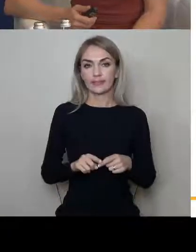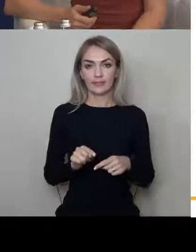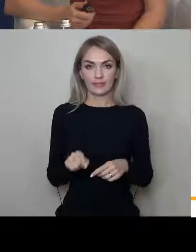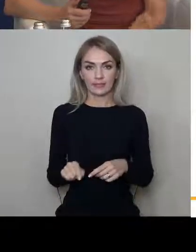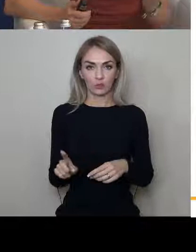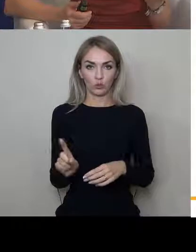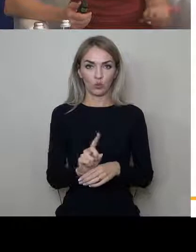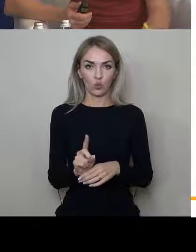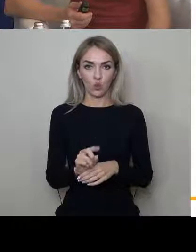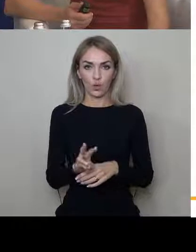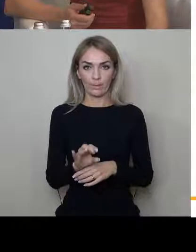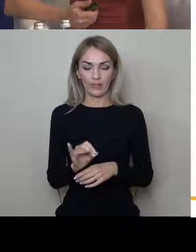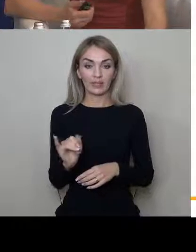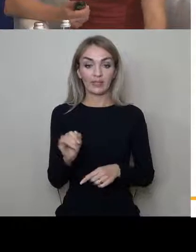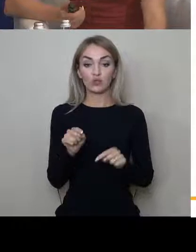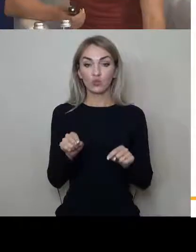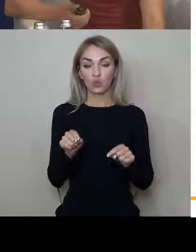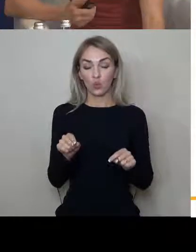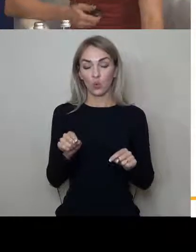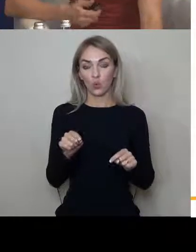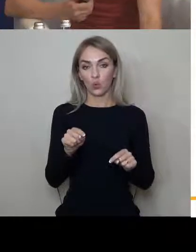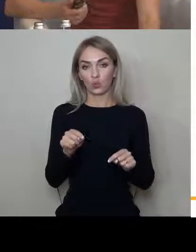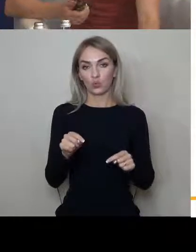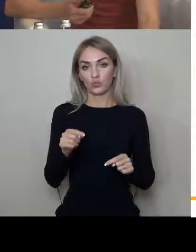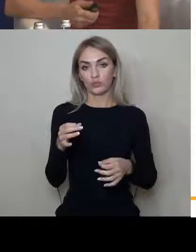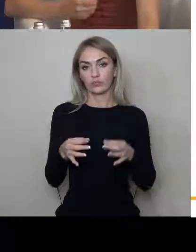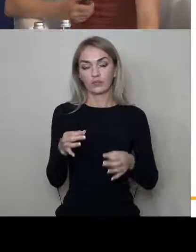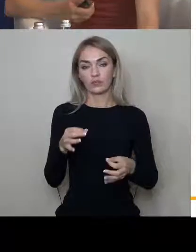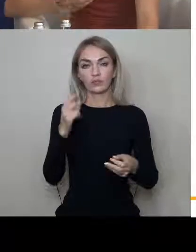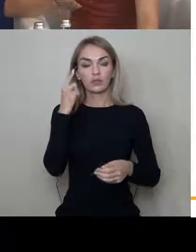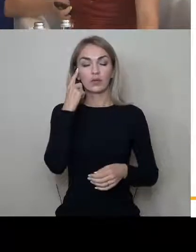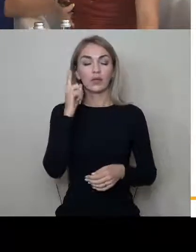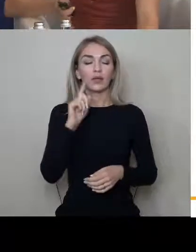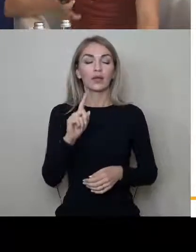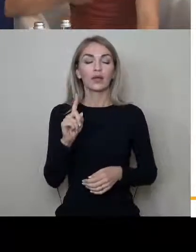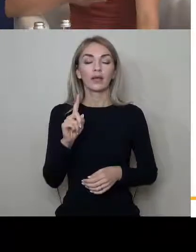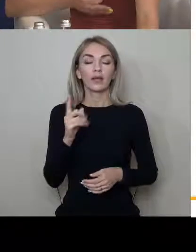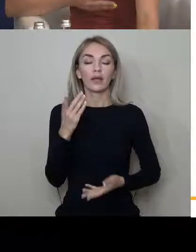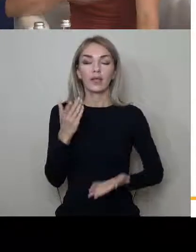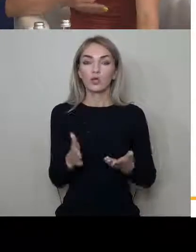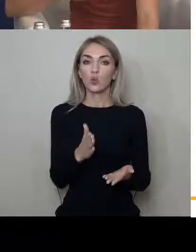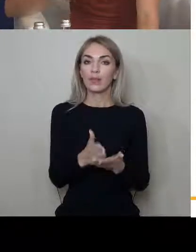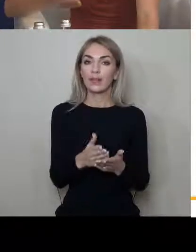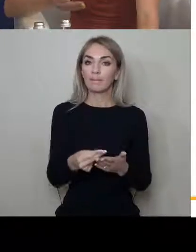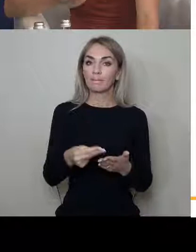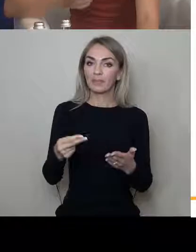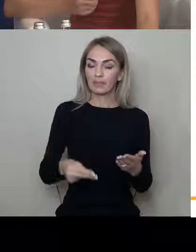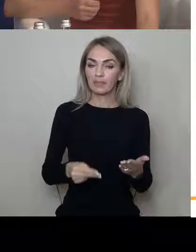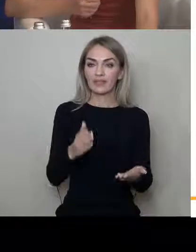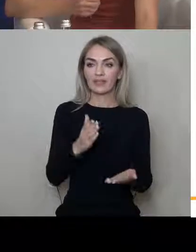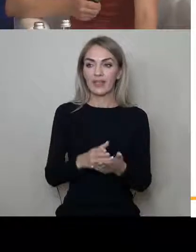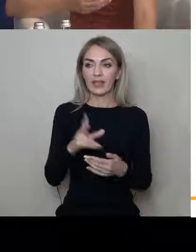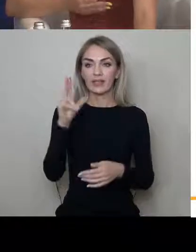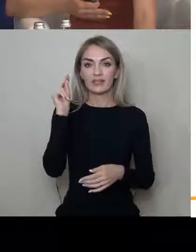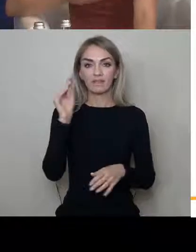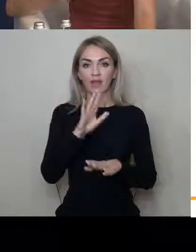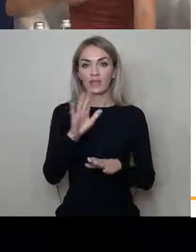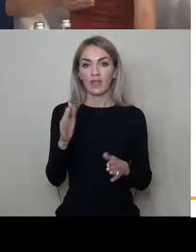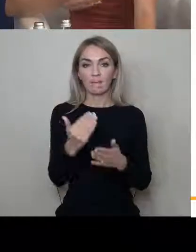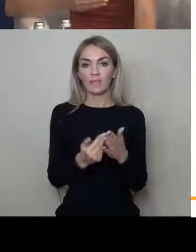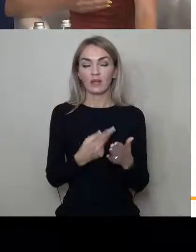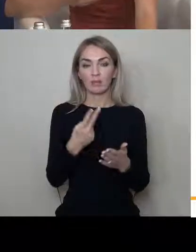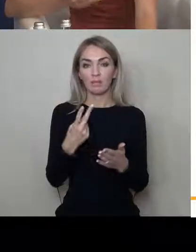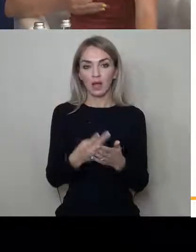wrong information, deliberately false information, and the courts